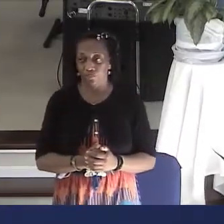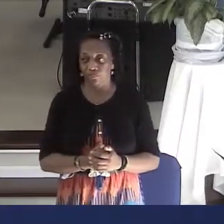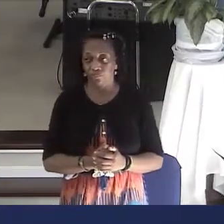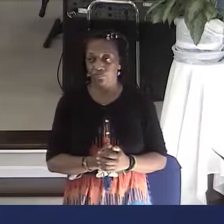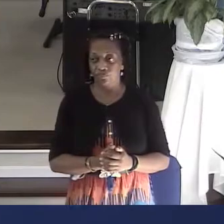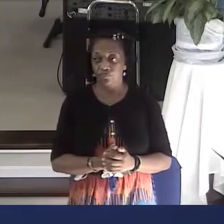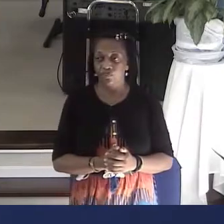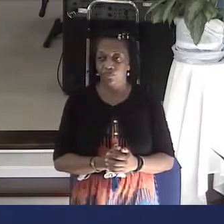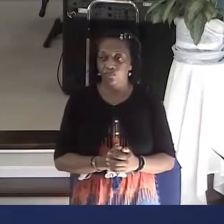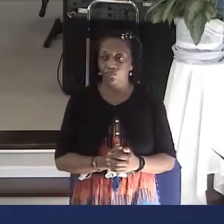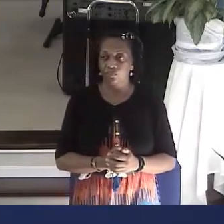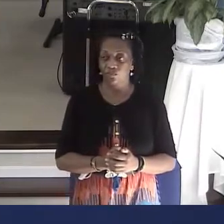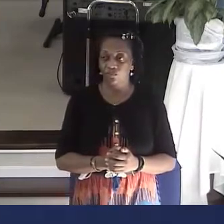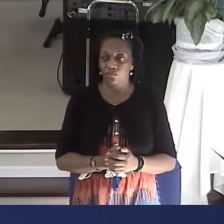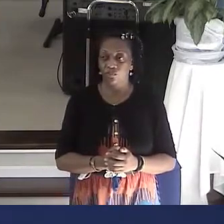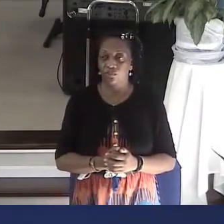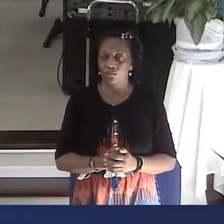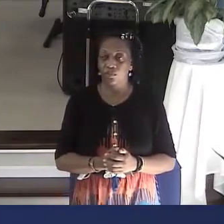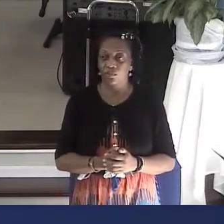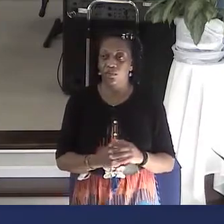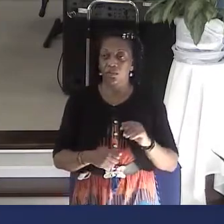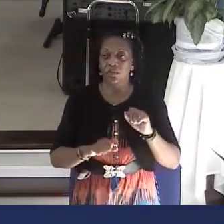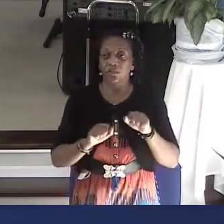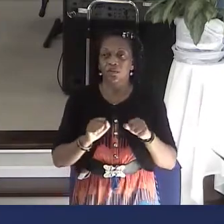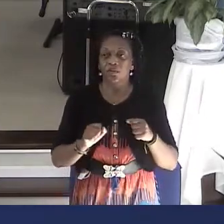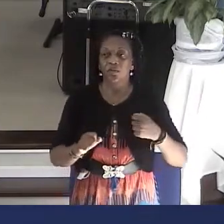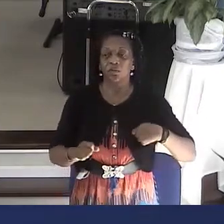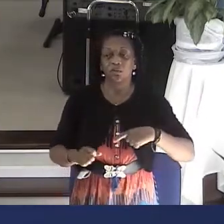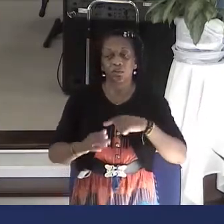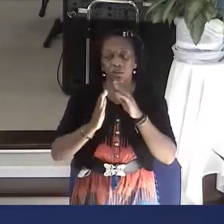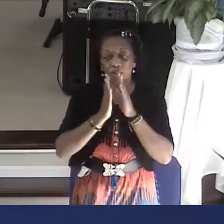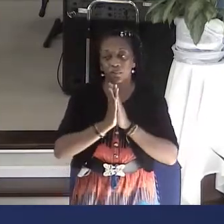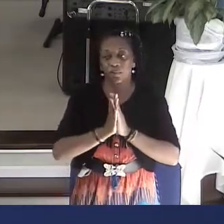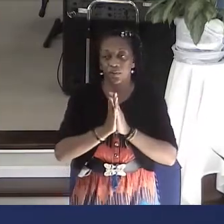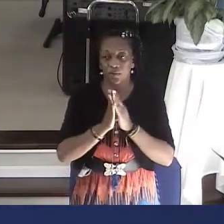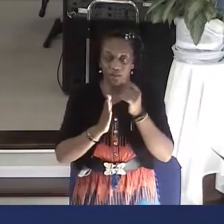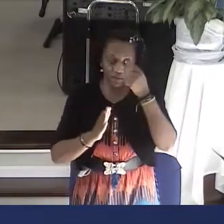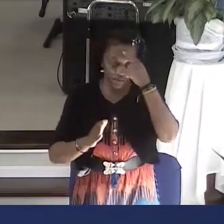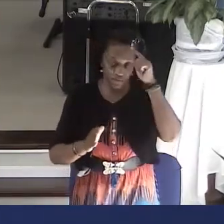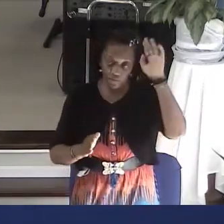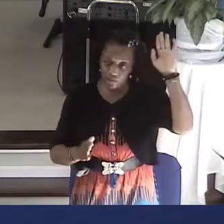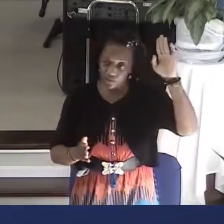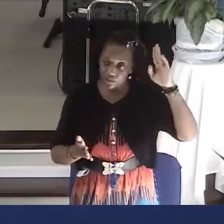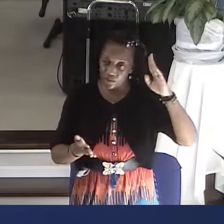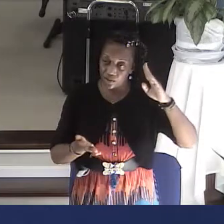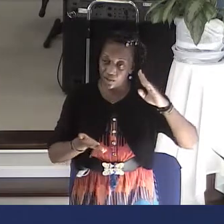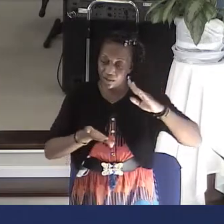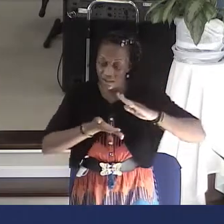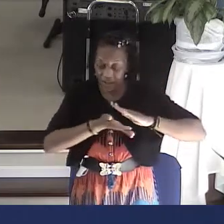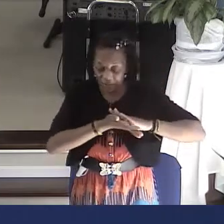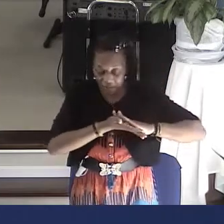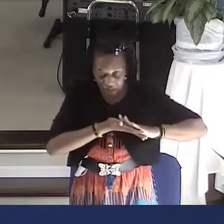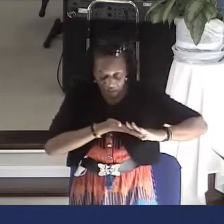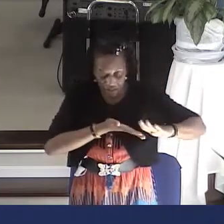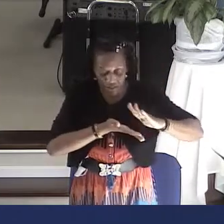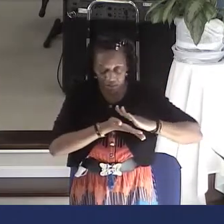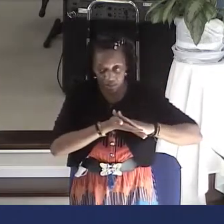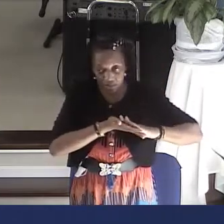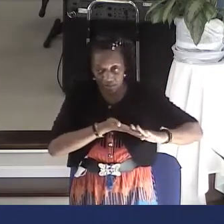And so we ask for your purging this morning, Lord. We ask for your washing this